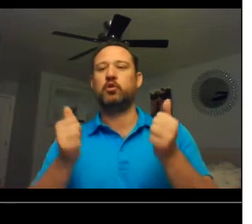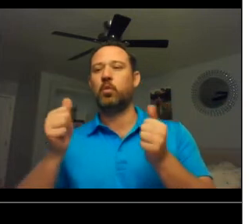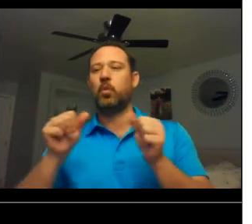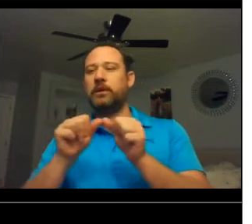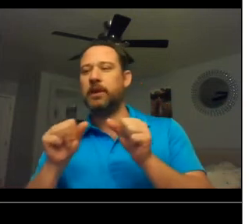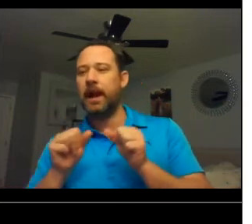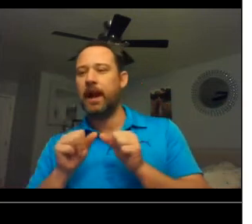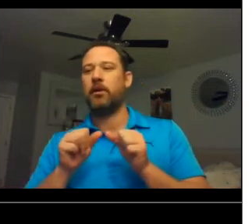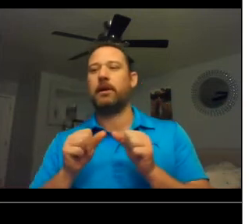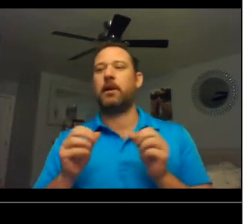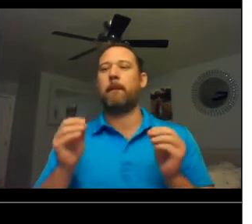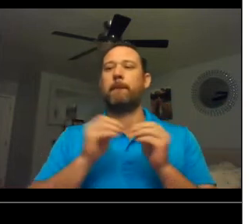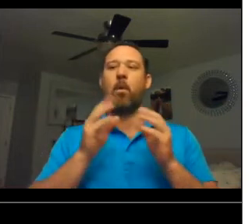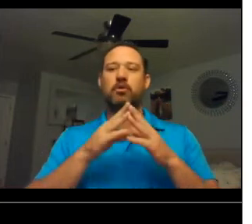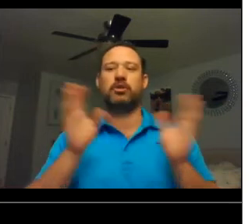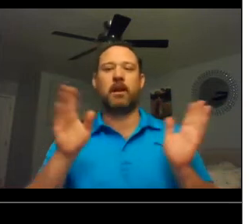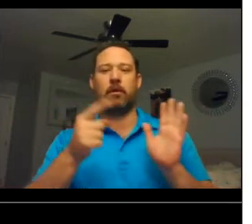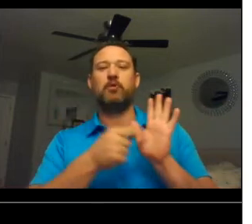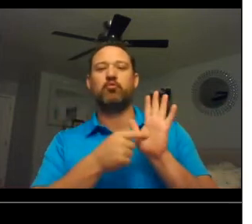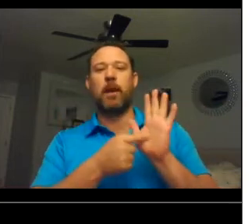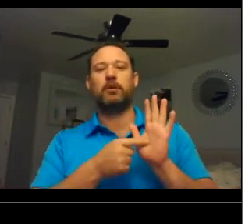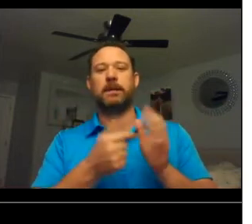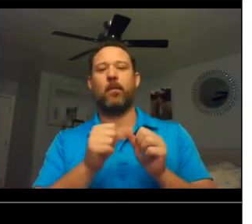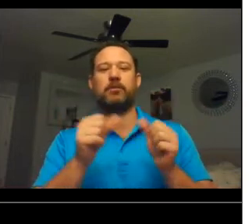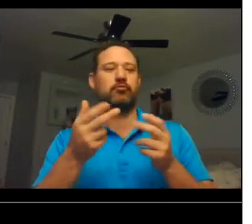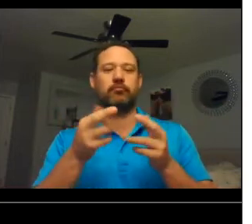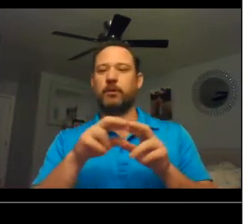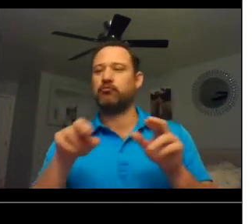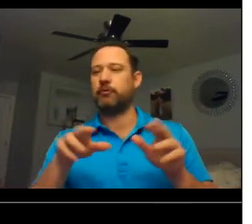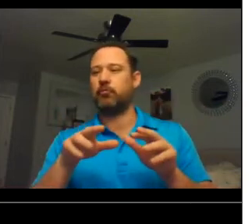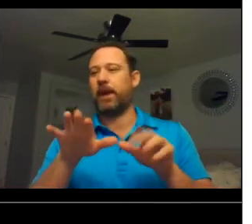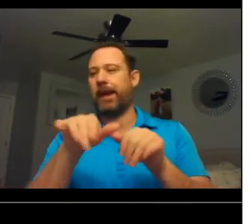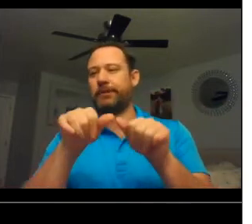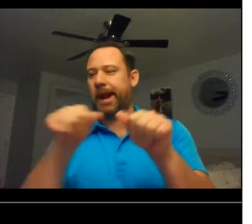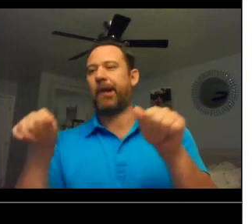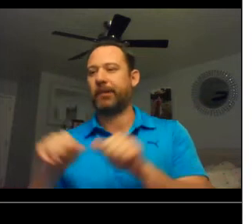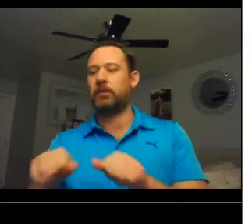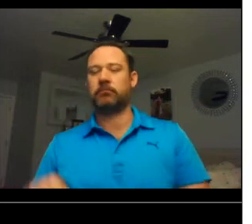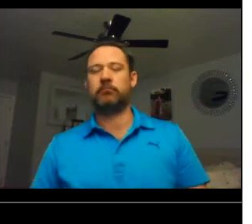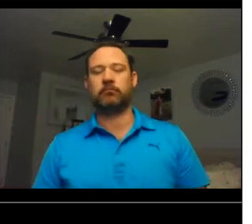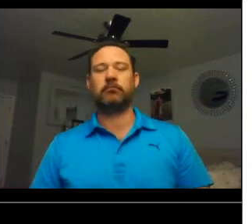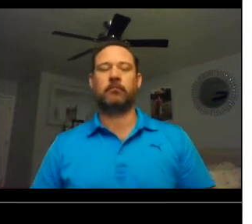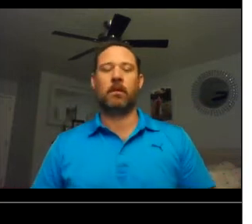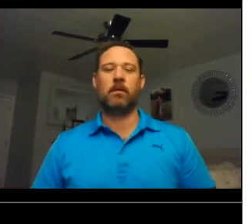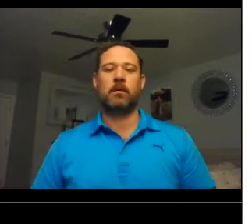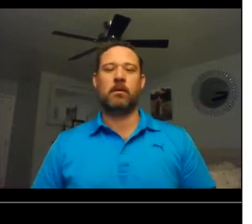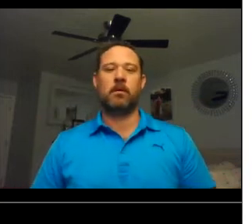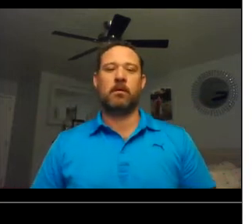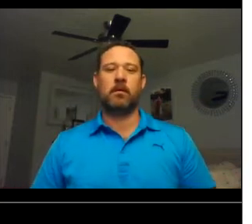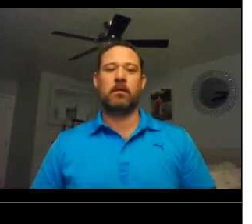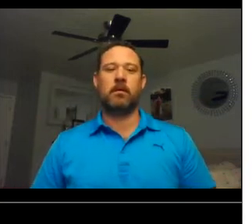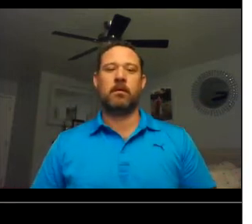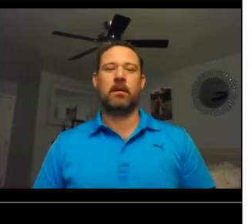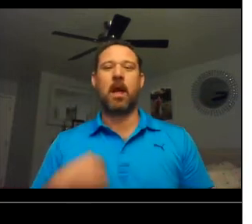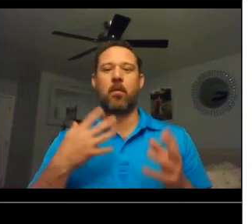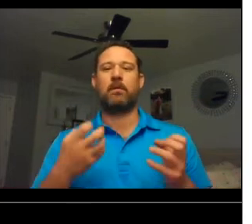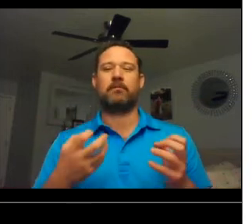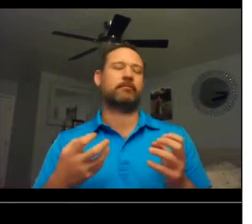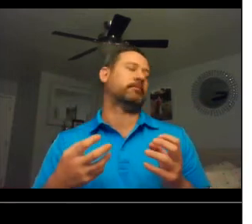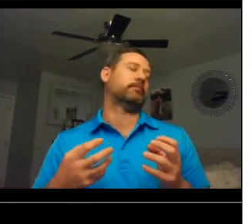kind of more generally you represent, which region. And anyways, I wanted to add that if you missed some of